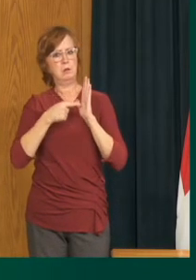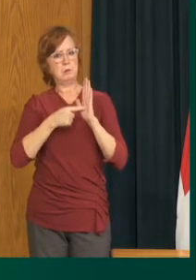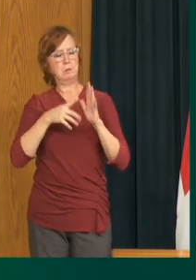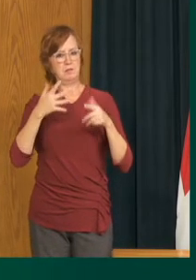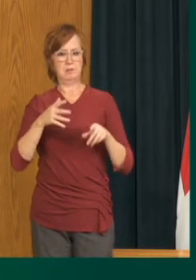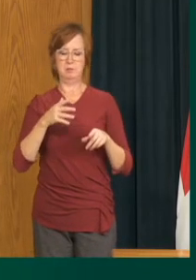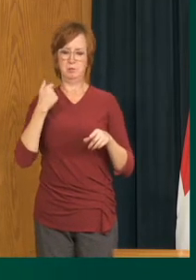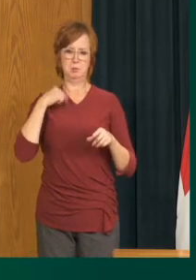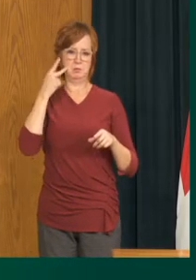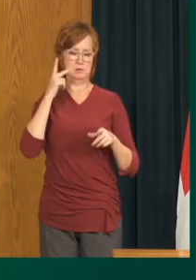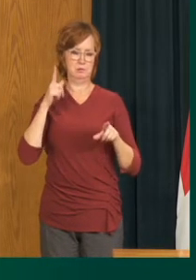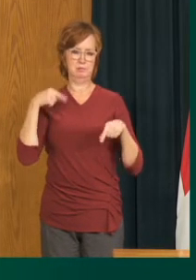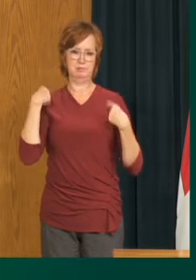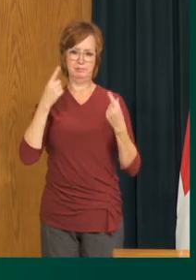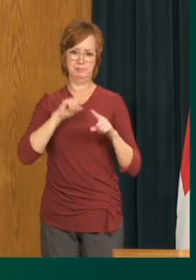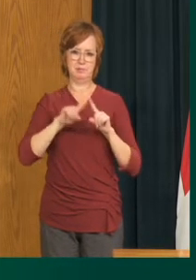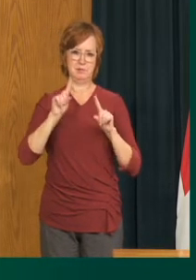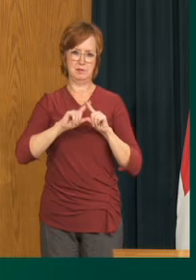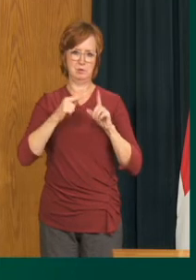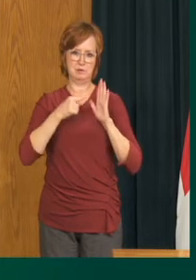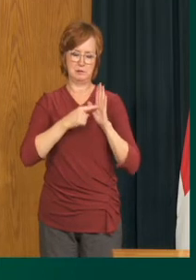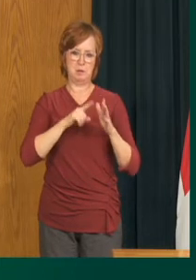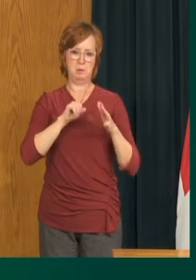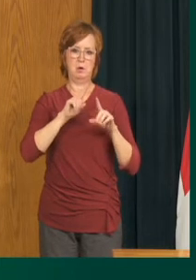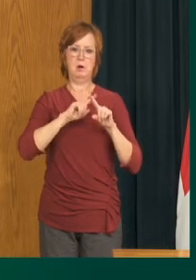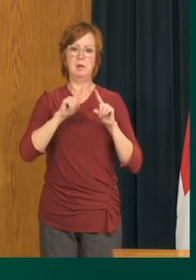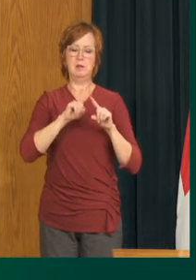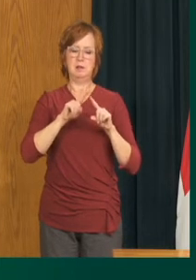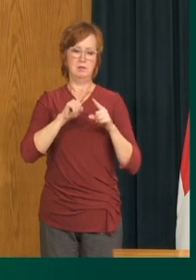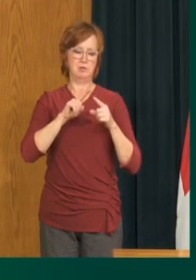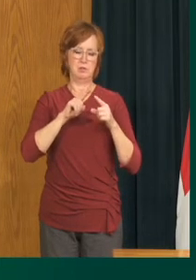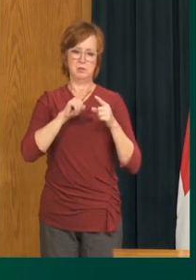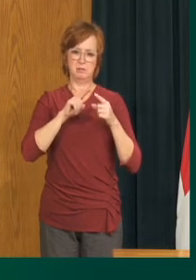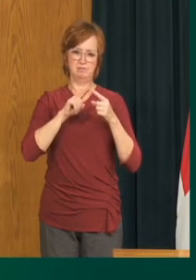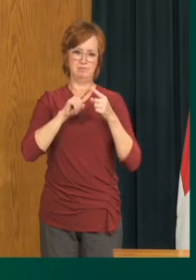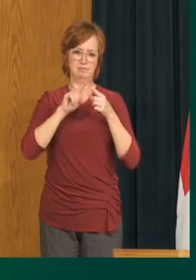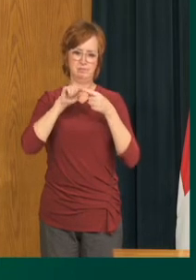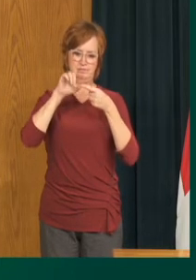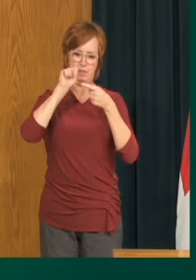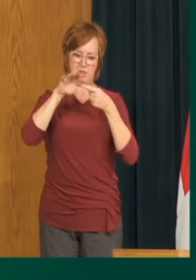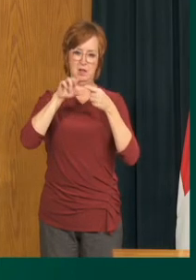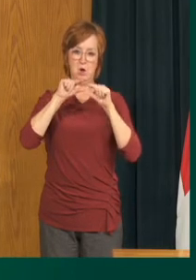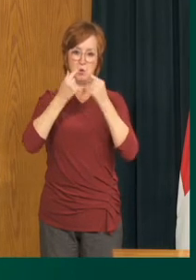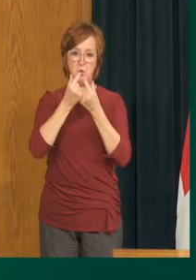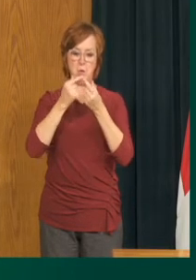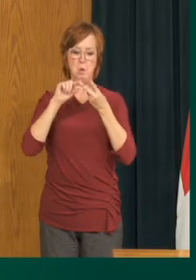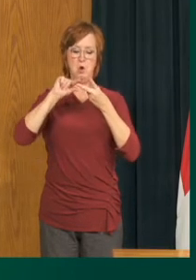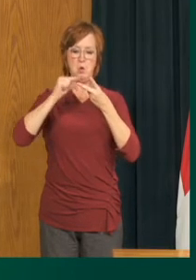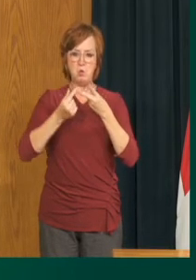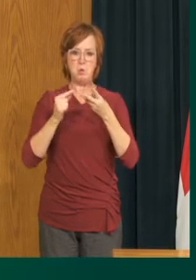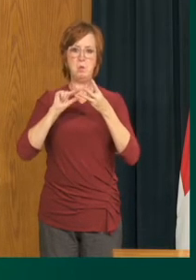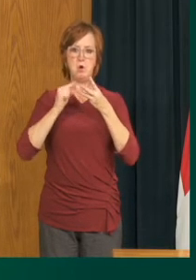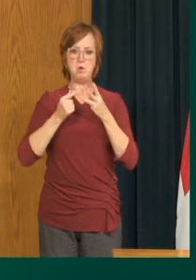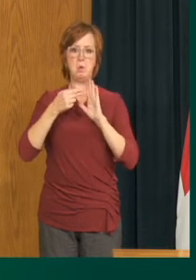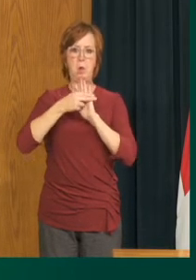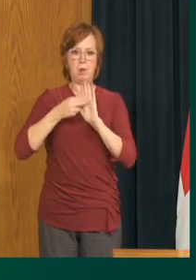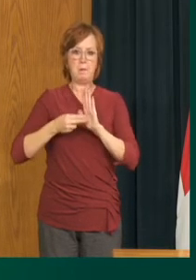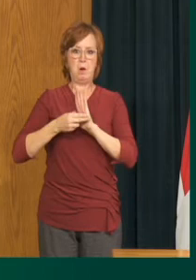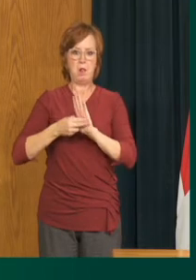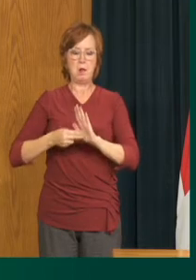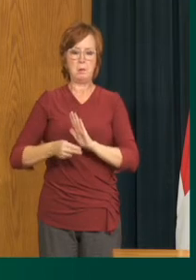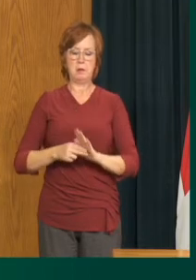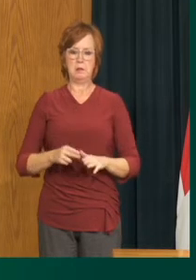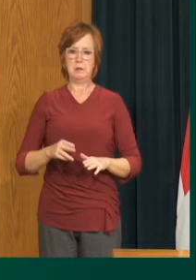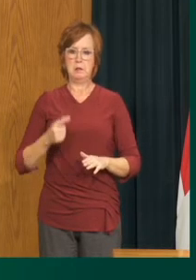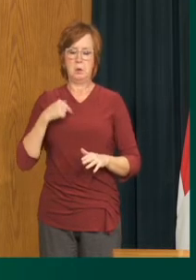over the course of the last 6 or 7 months. And Dr. Shahab and myself and others have always stated that it's very important for us